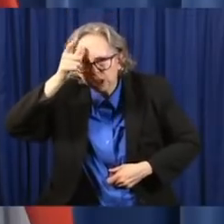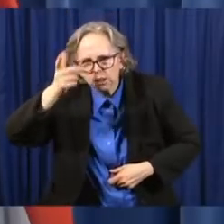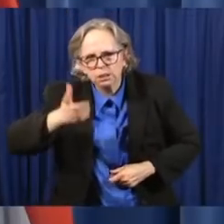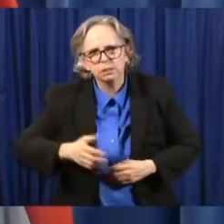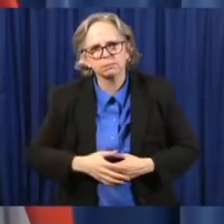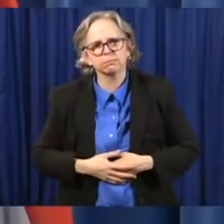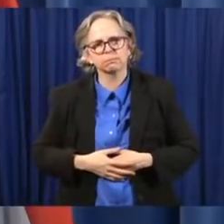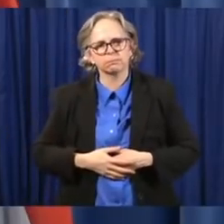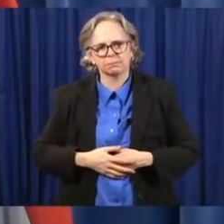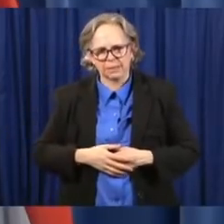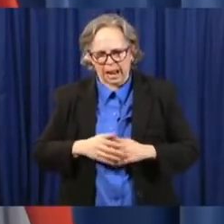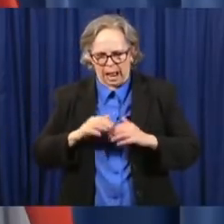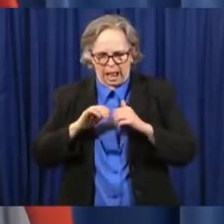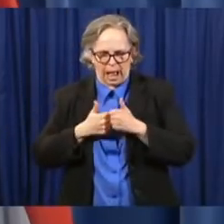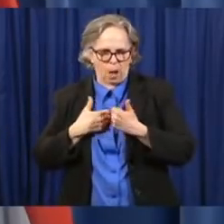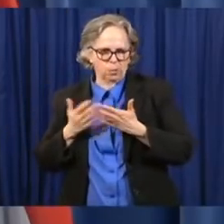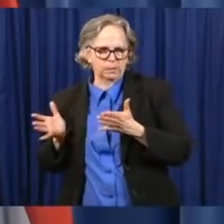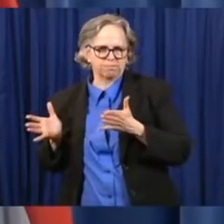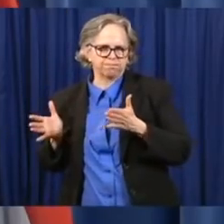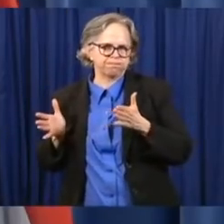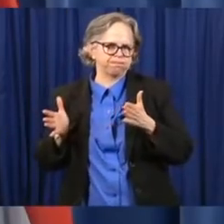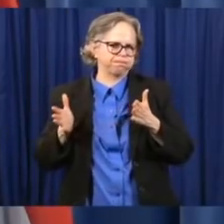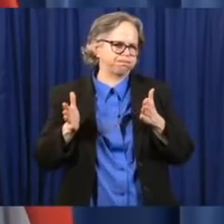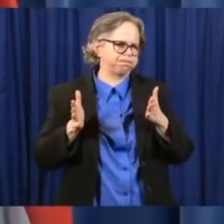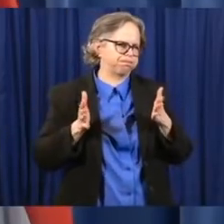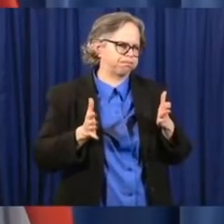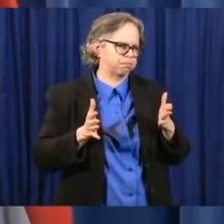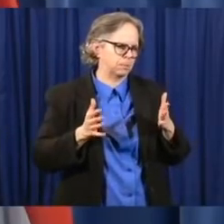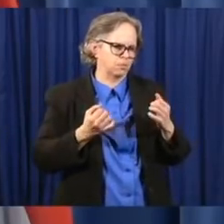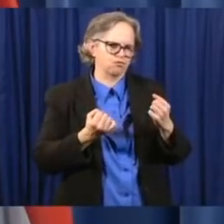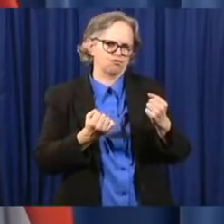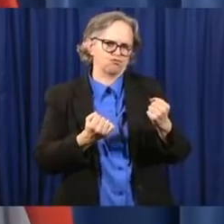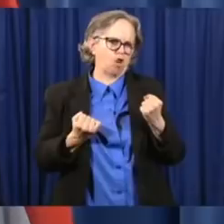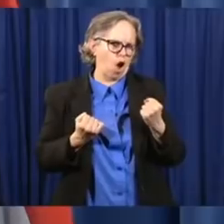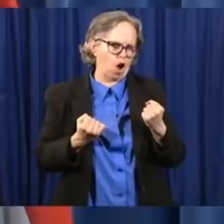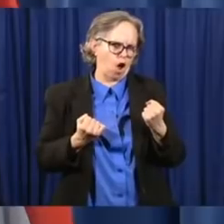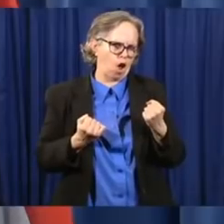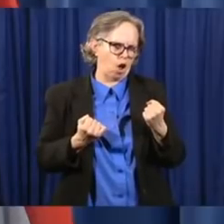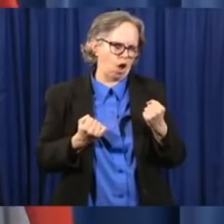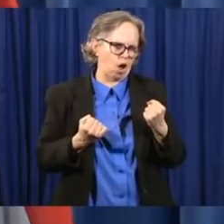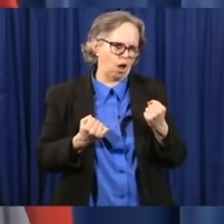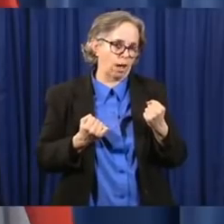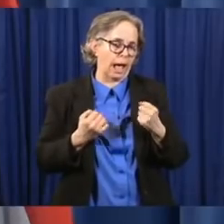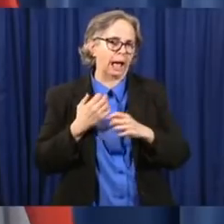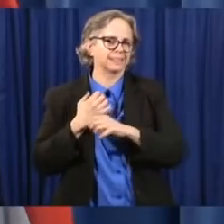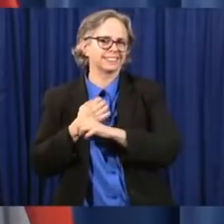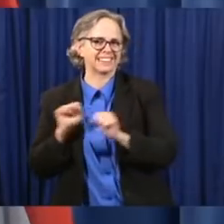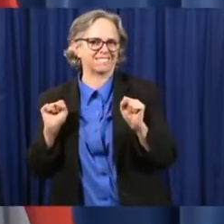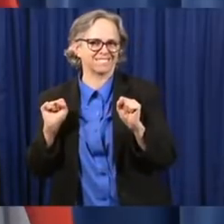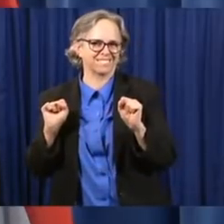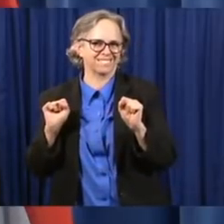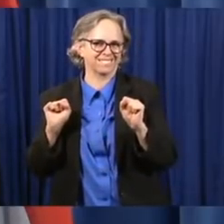comeback strong, but also make our comeback safe. That's great.